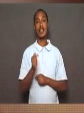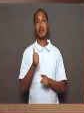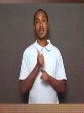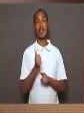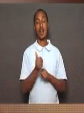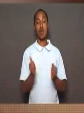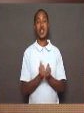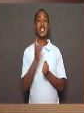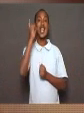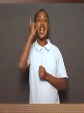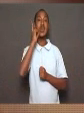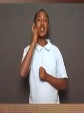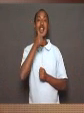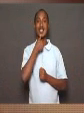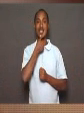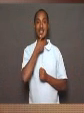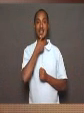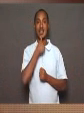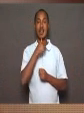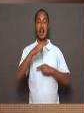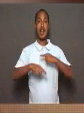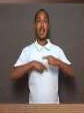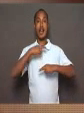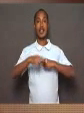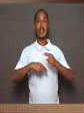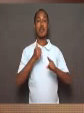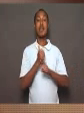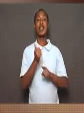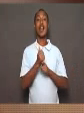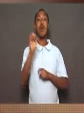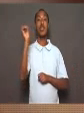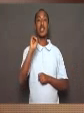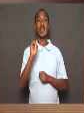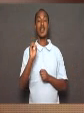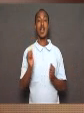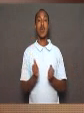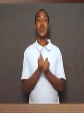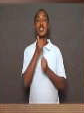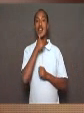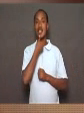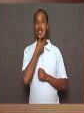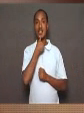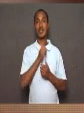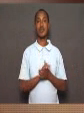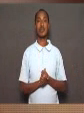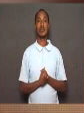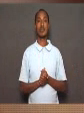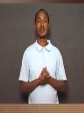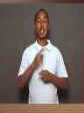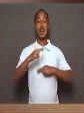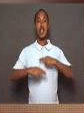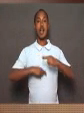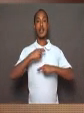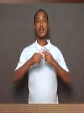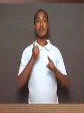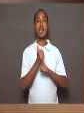metals with dilute acids, reacting metal oxides with acids,